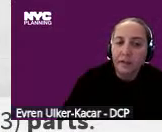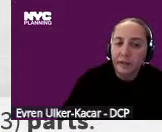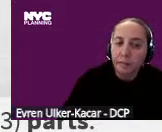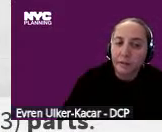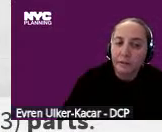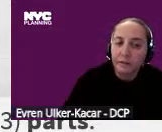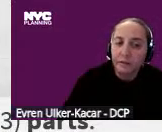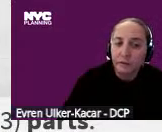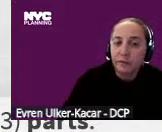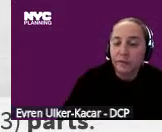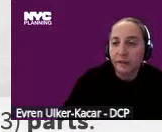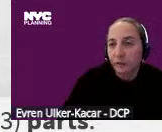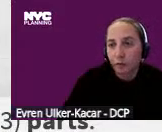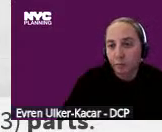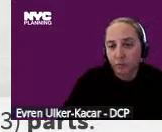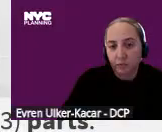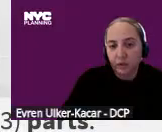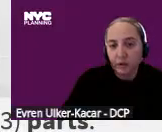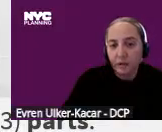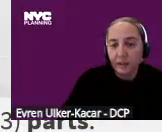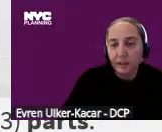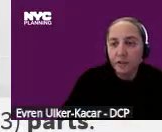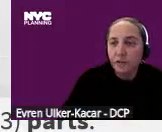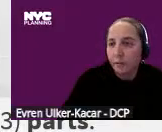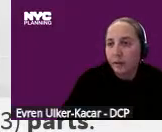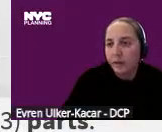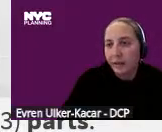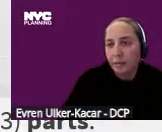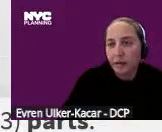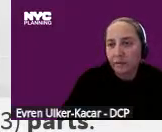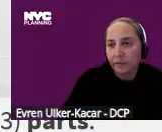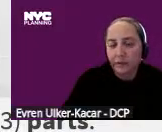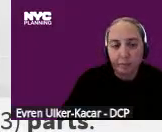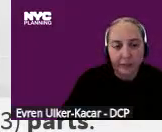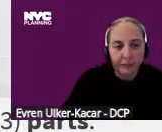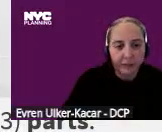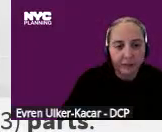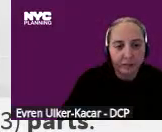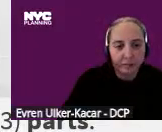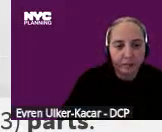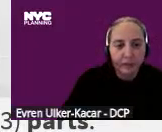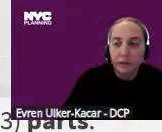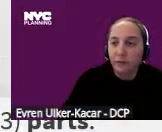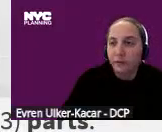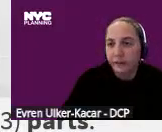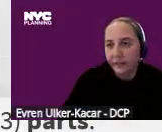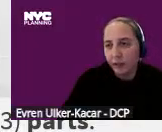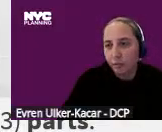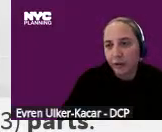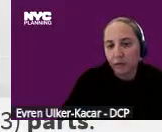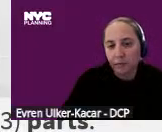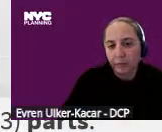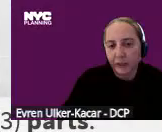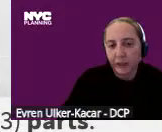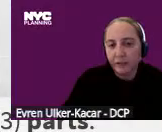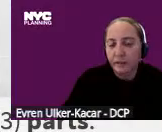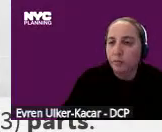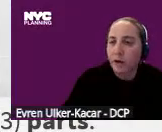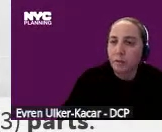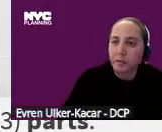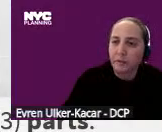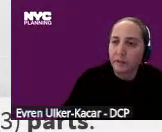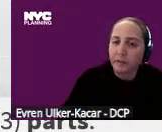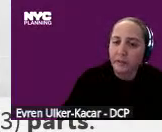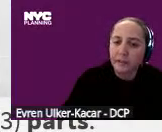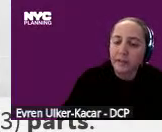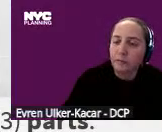the environmental review's draft scope of work. This should take about 15 minutes. During the second part of the meeting, the